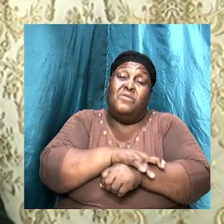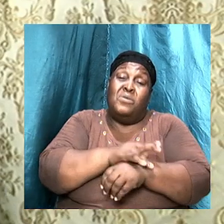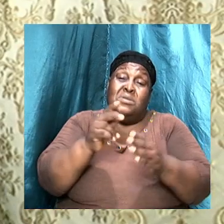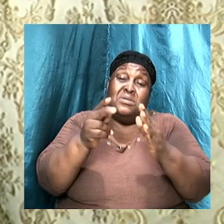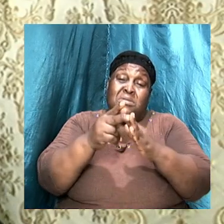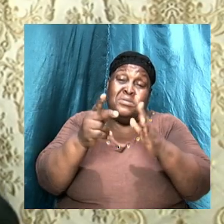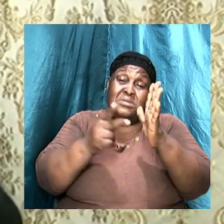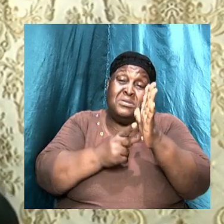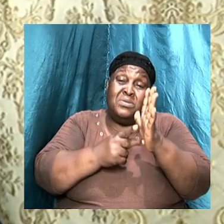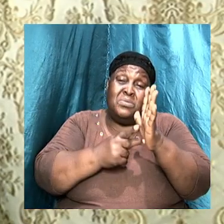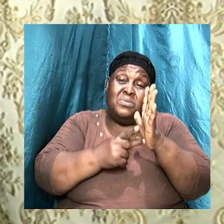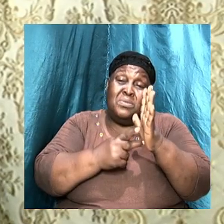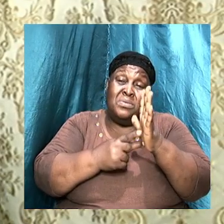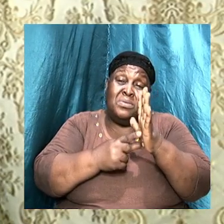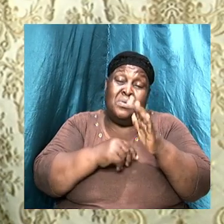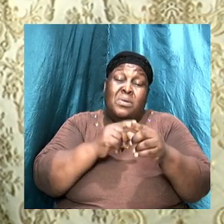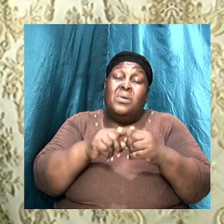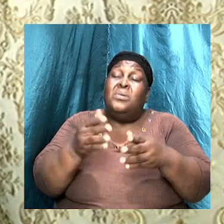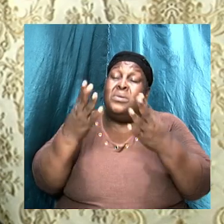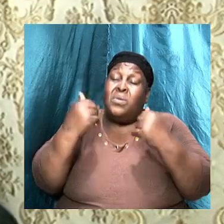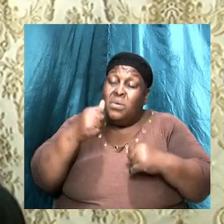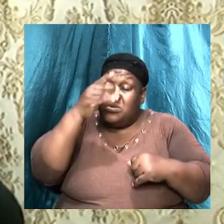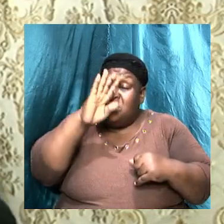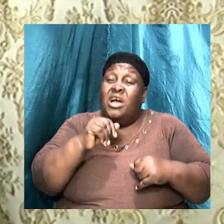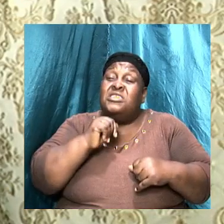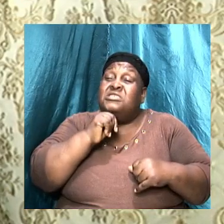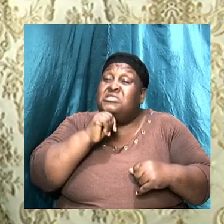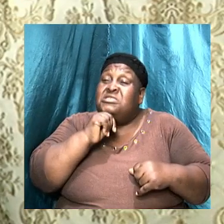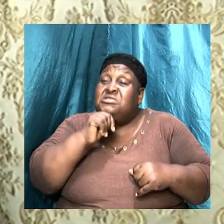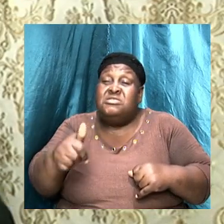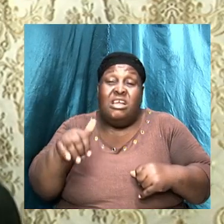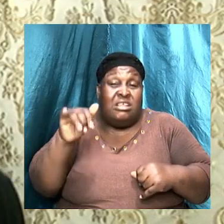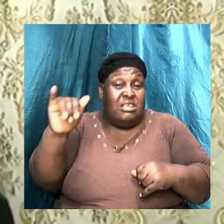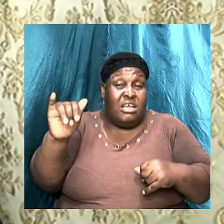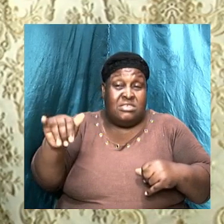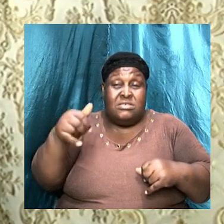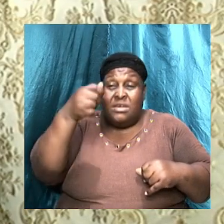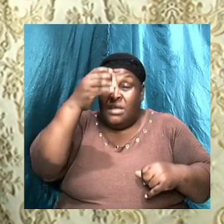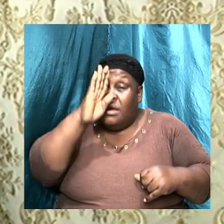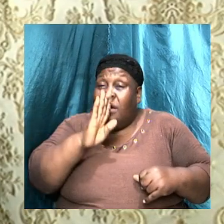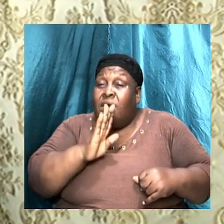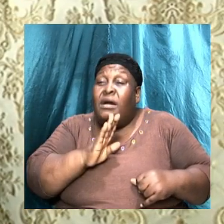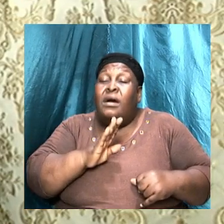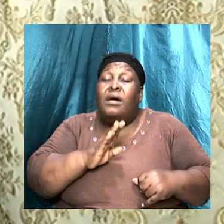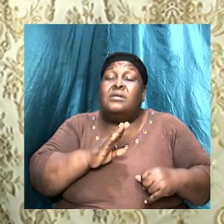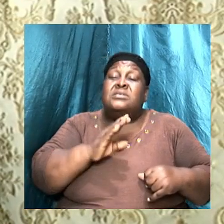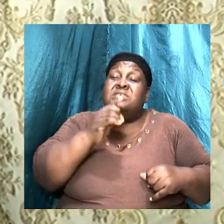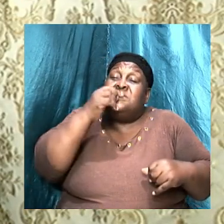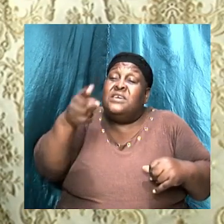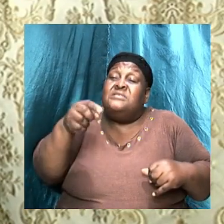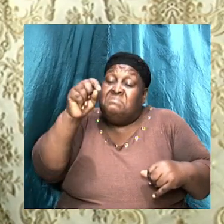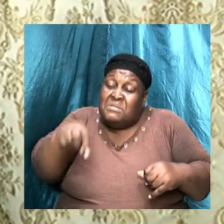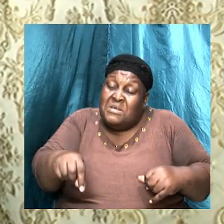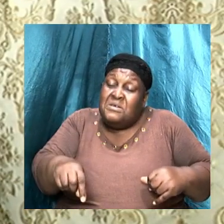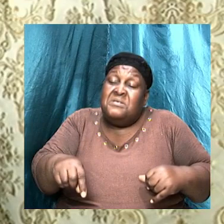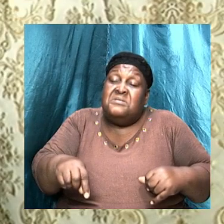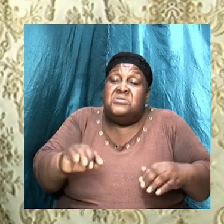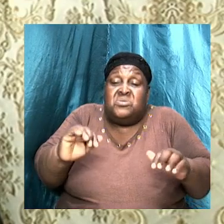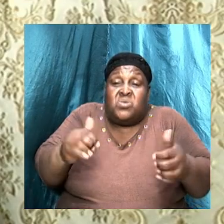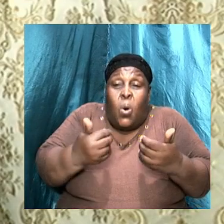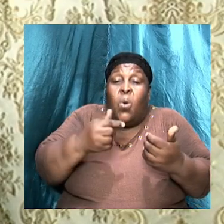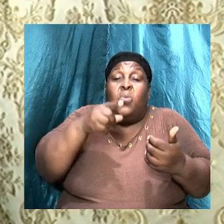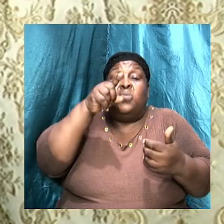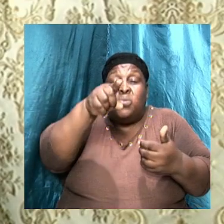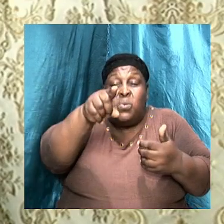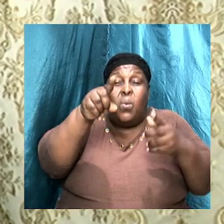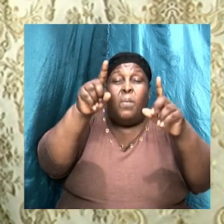comes to God, it is not like that. Oh, God, God is saying, this is what I want. Oh, desire